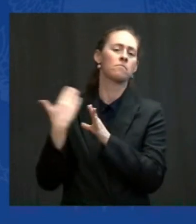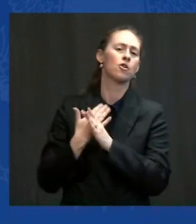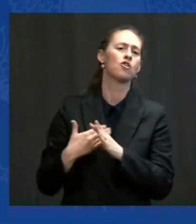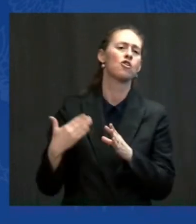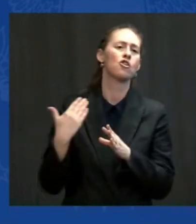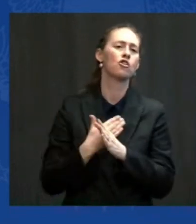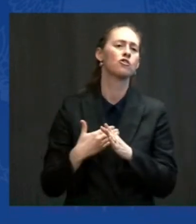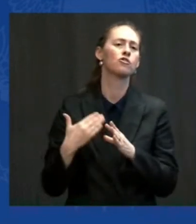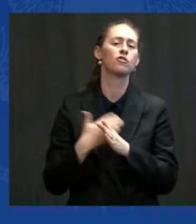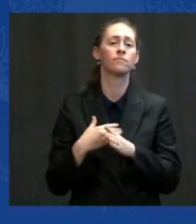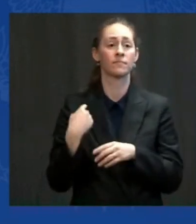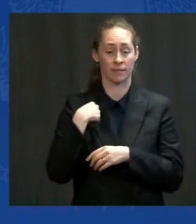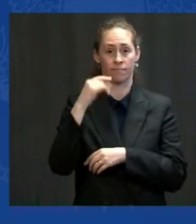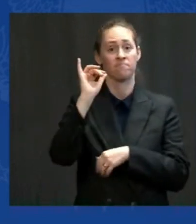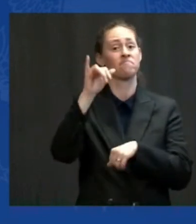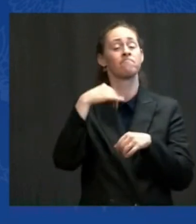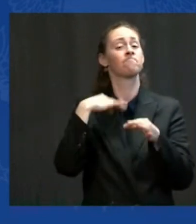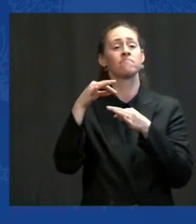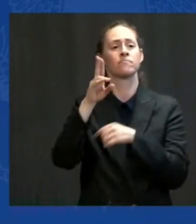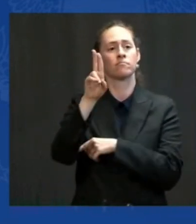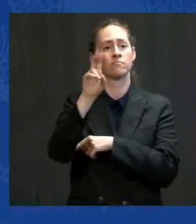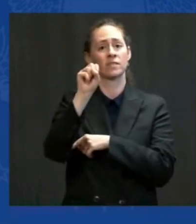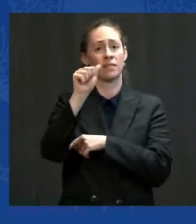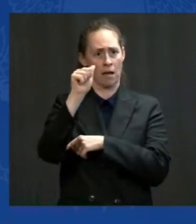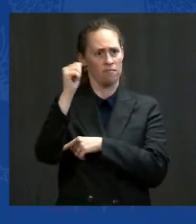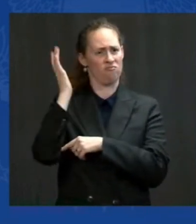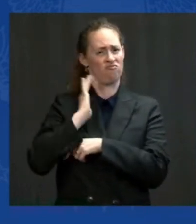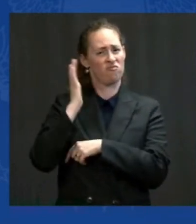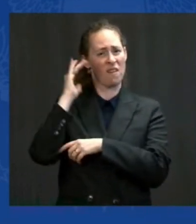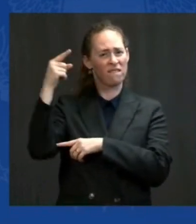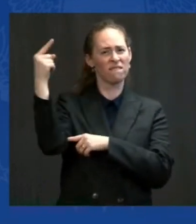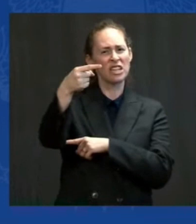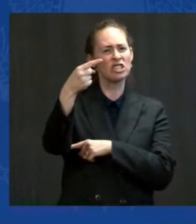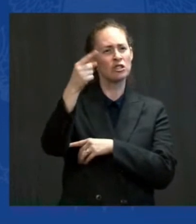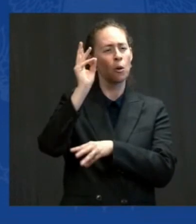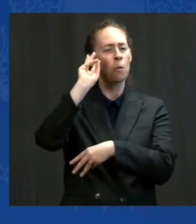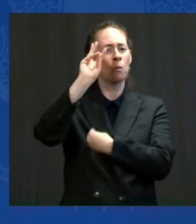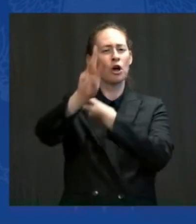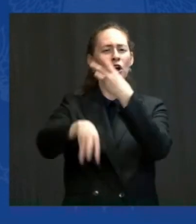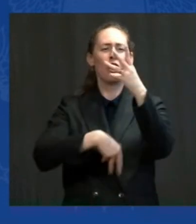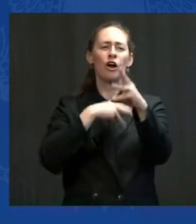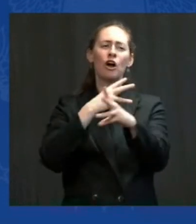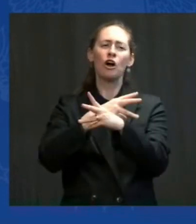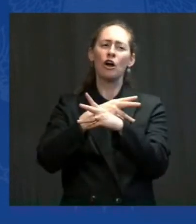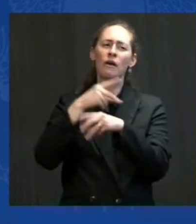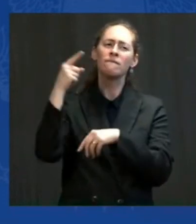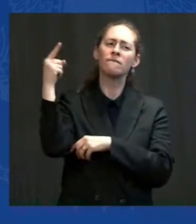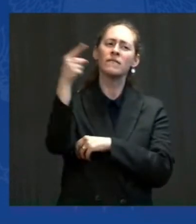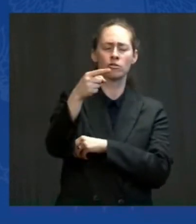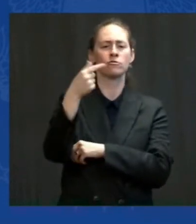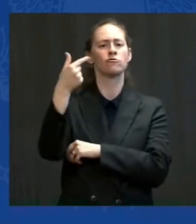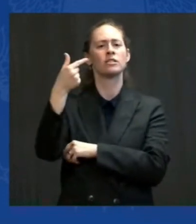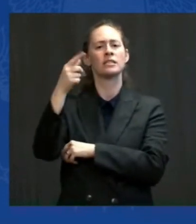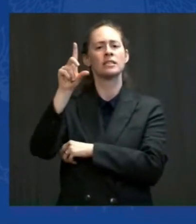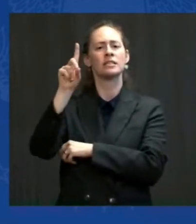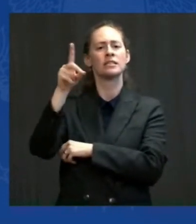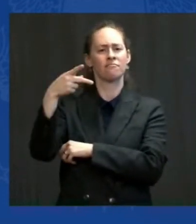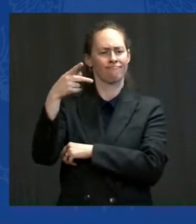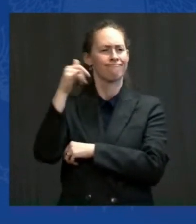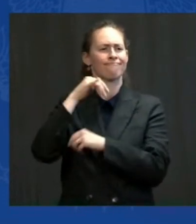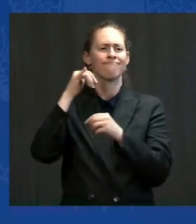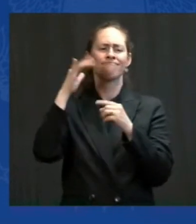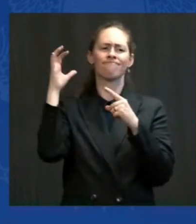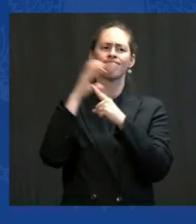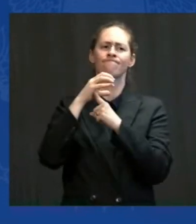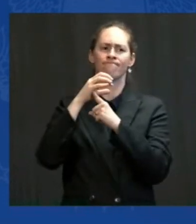States was #1 in the world for a share of their GDP being invested in research and development.